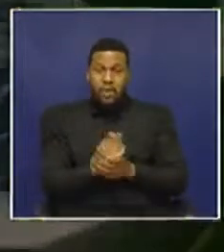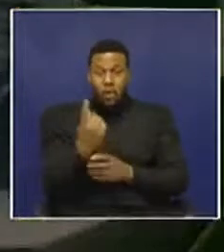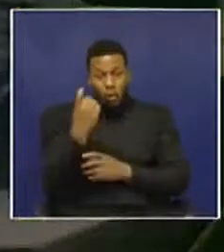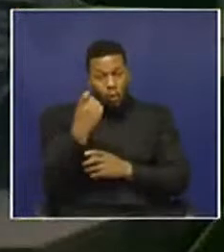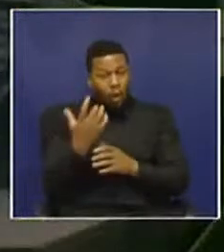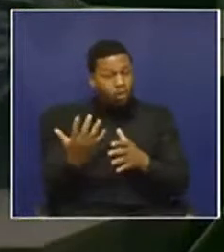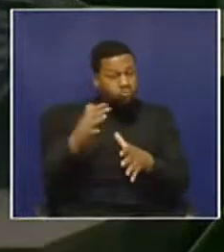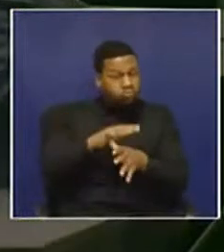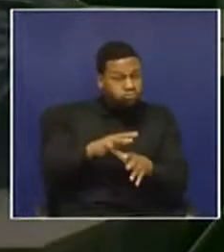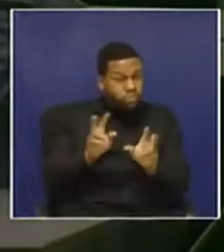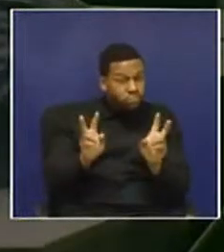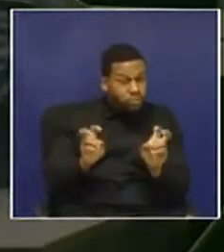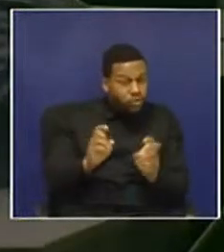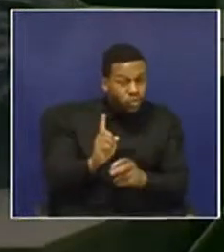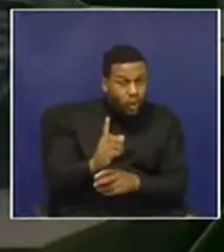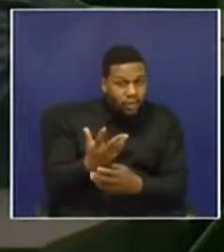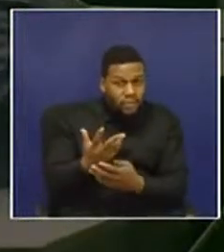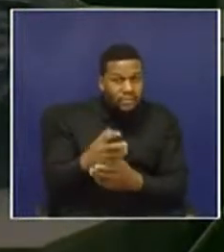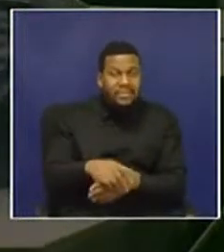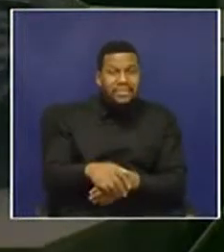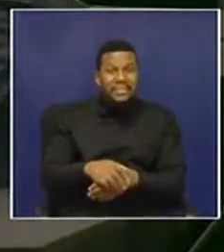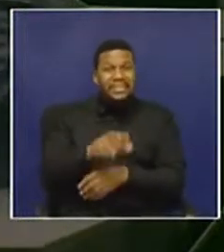than 88